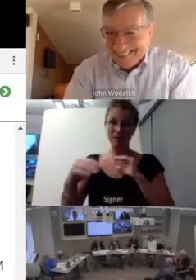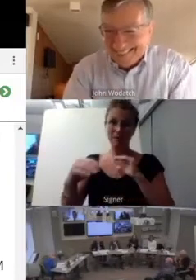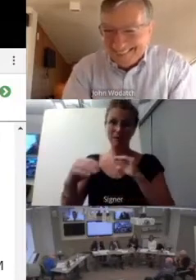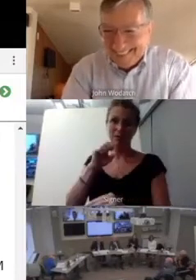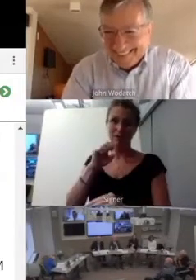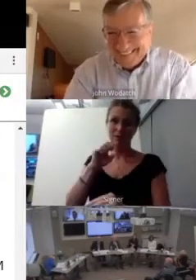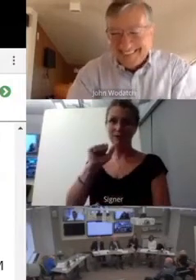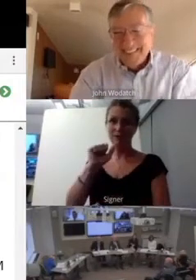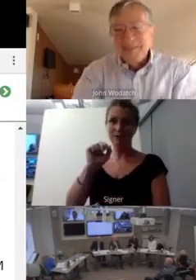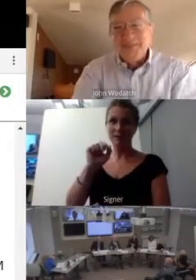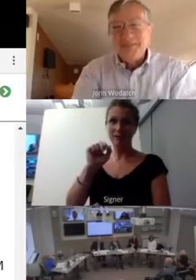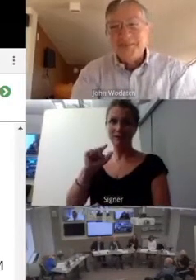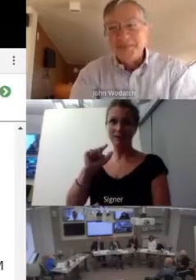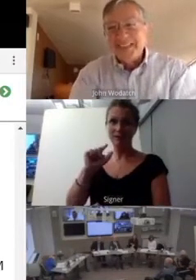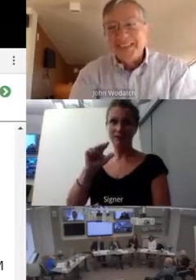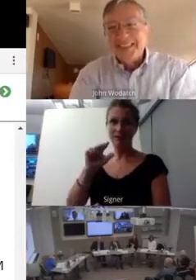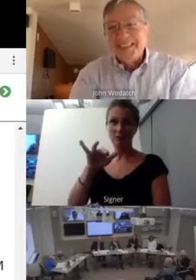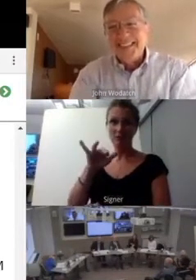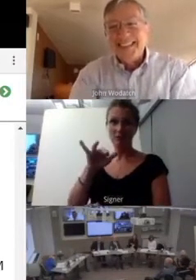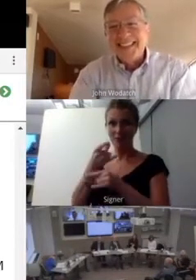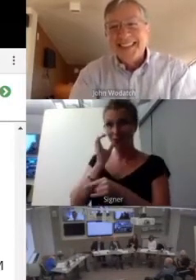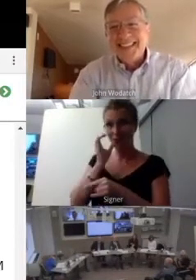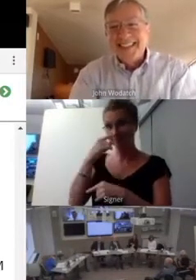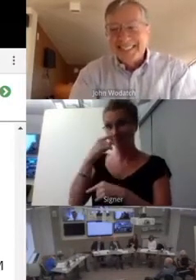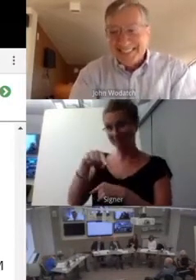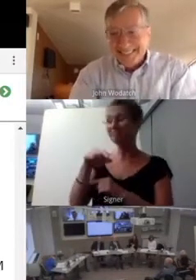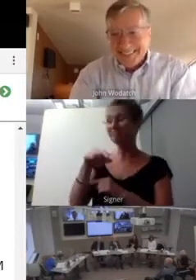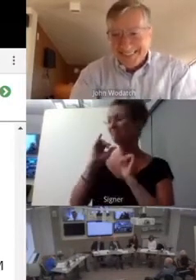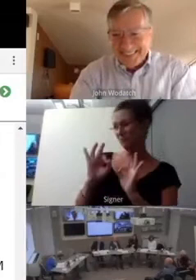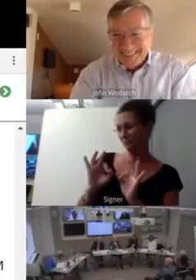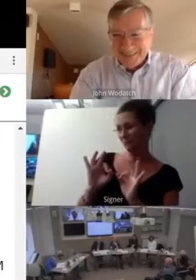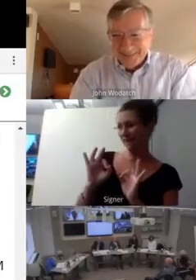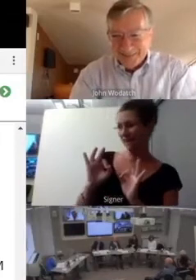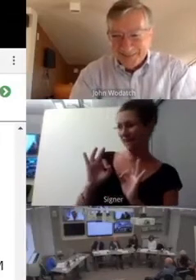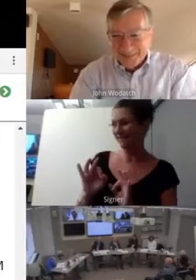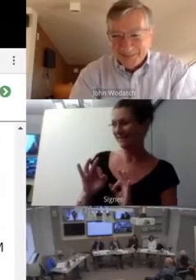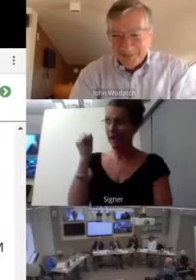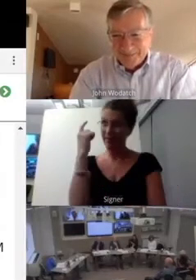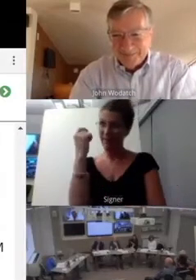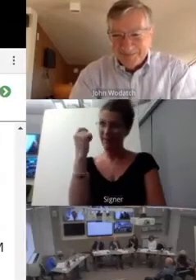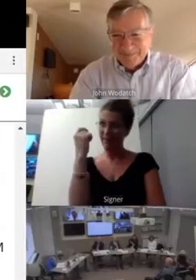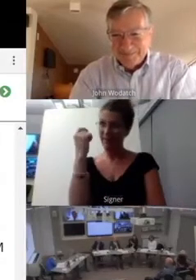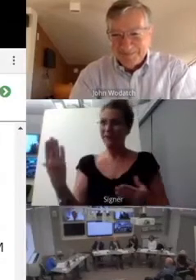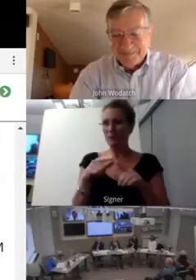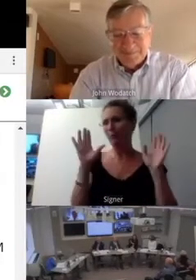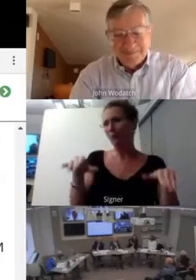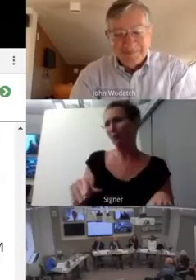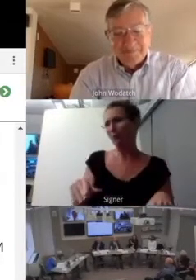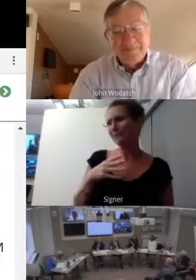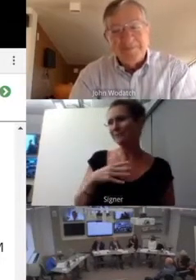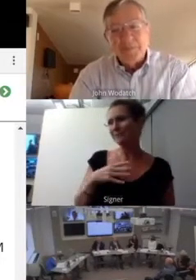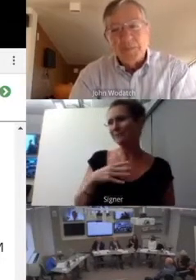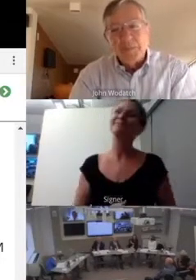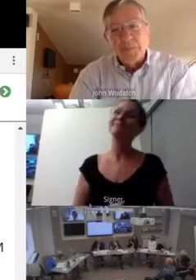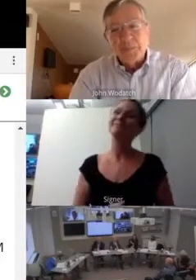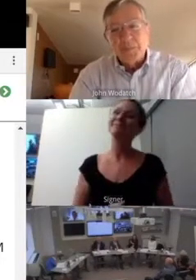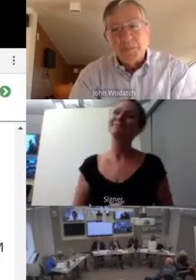especially for 11 in the morning here. So John, please tell us what